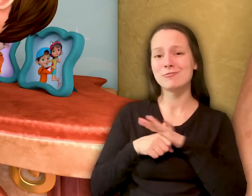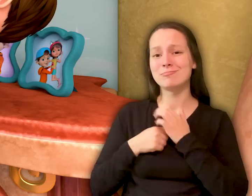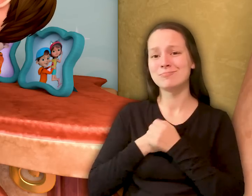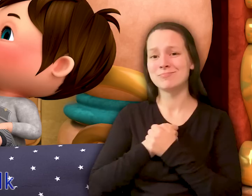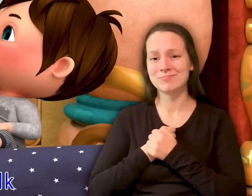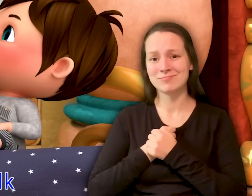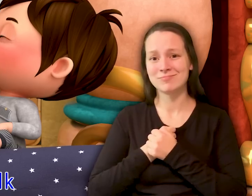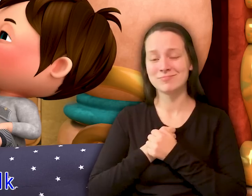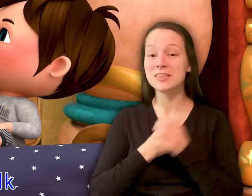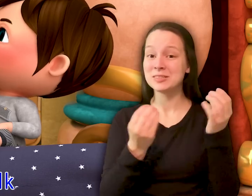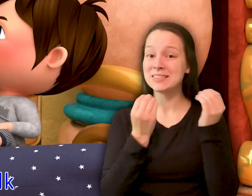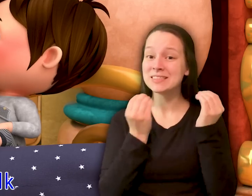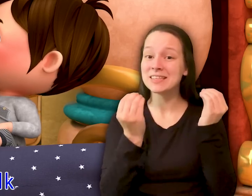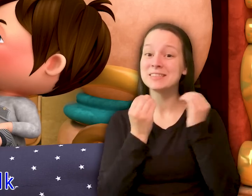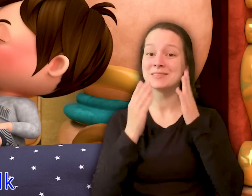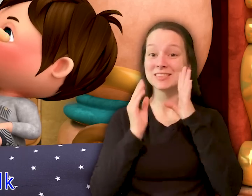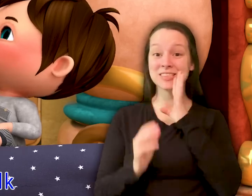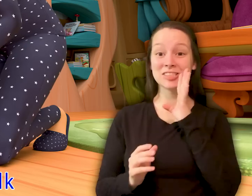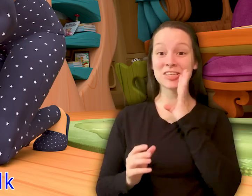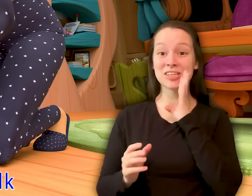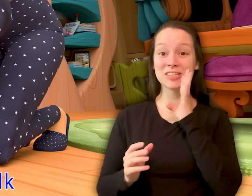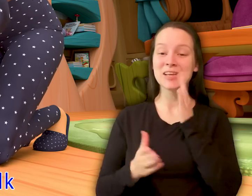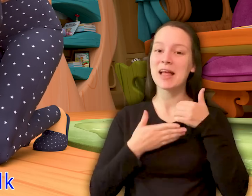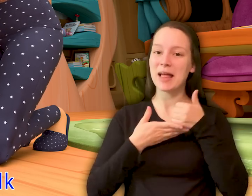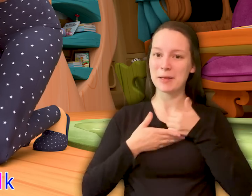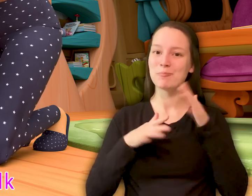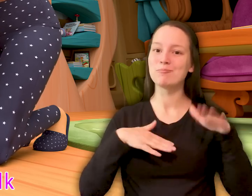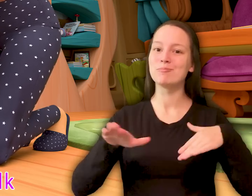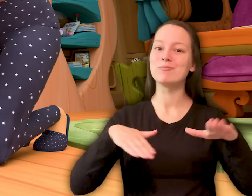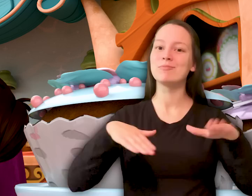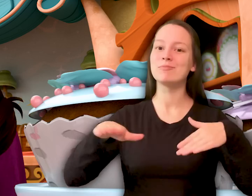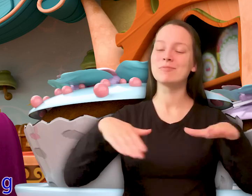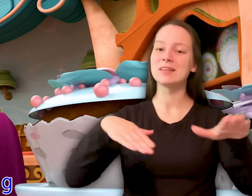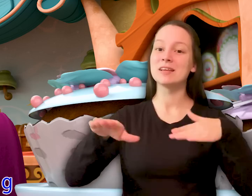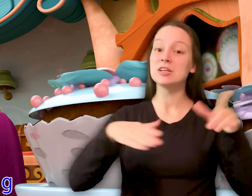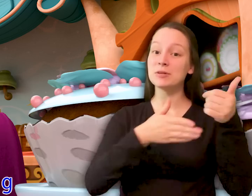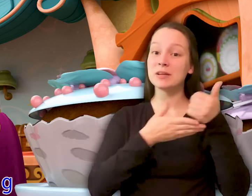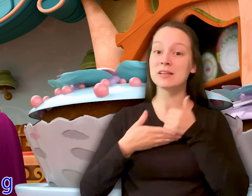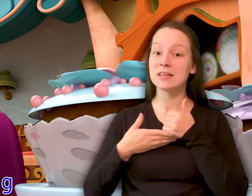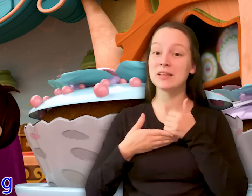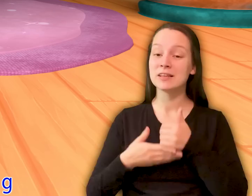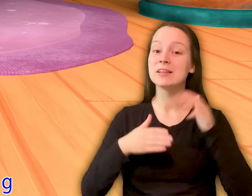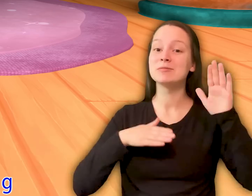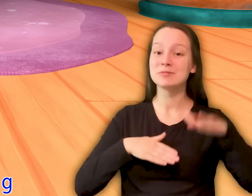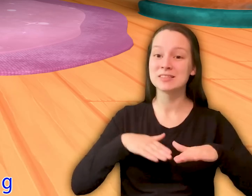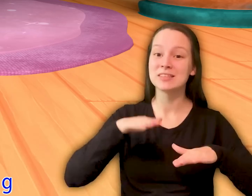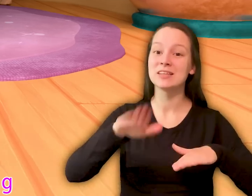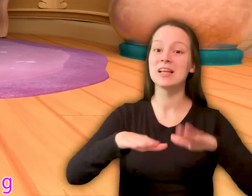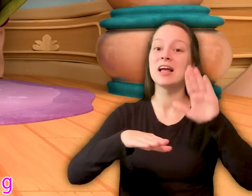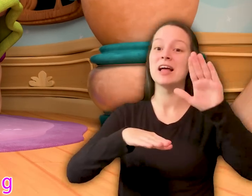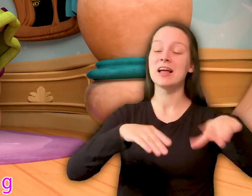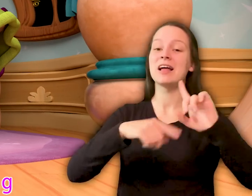full of love teaching me to talk helping me to walk and helping me along